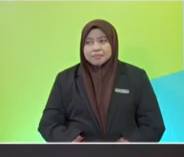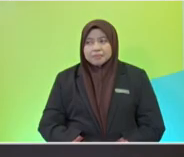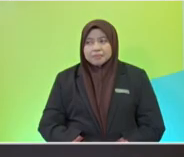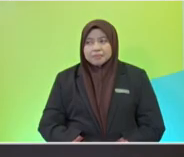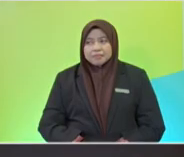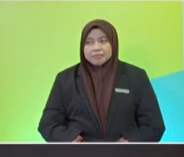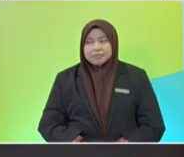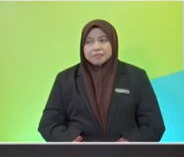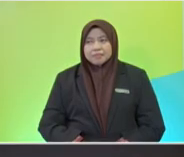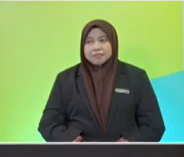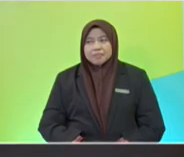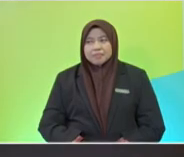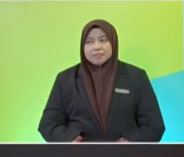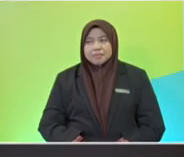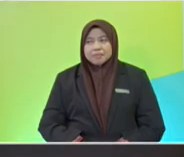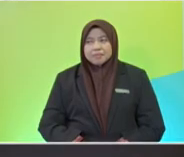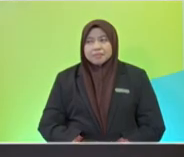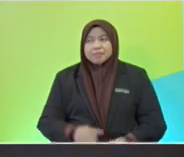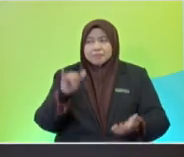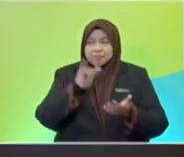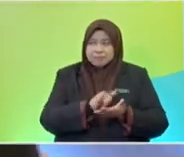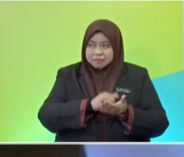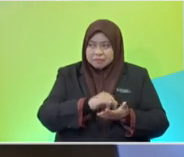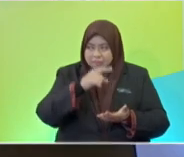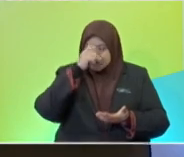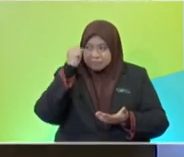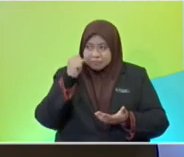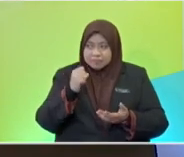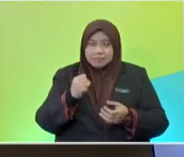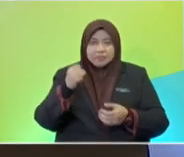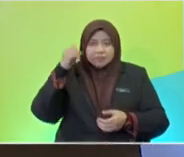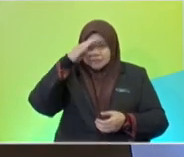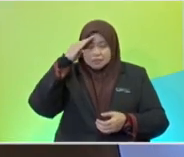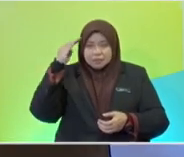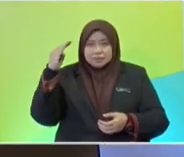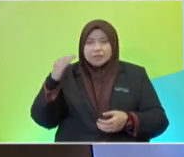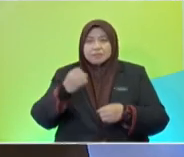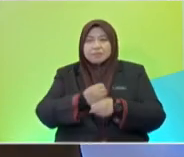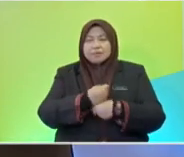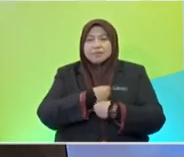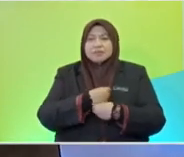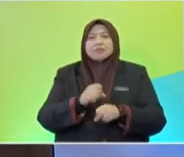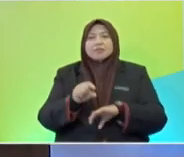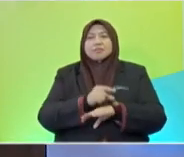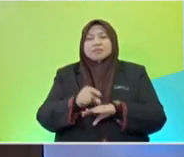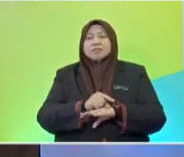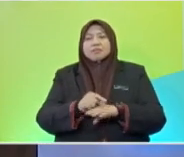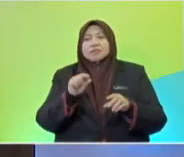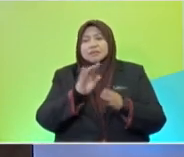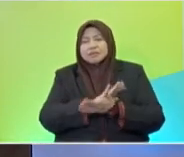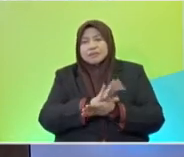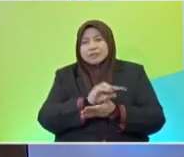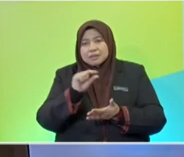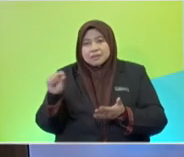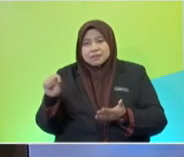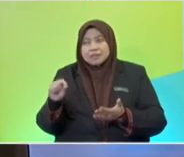All right. So that is why the shadow form when we use tracing paper is a little